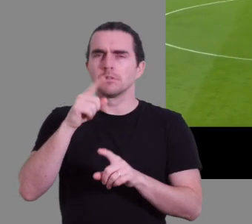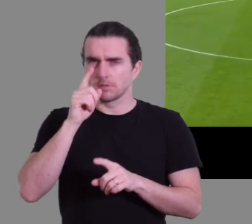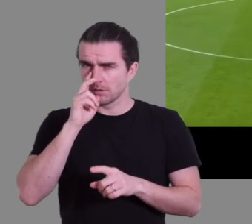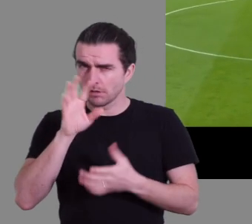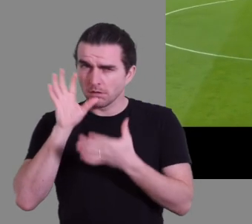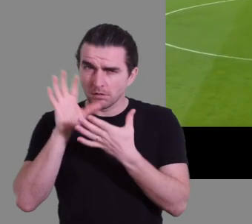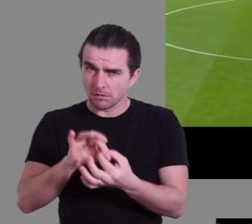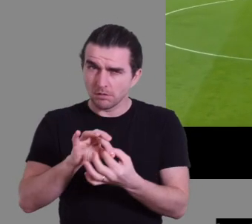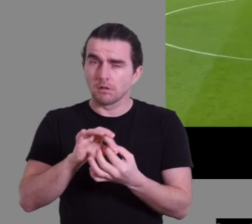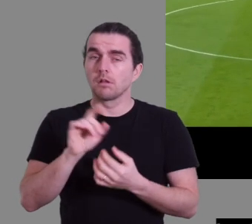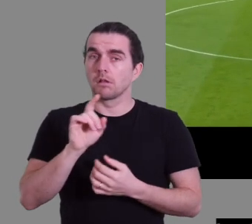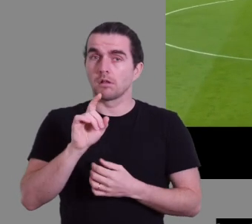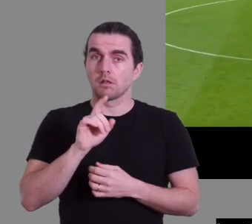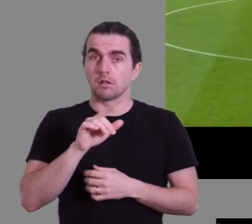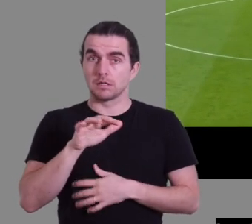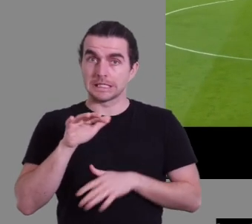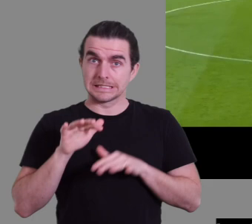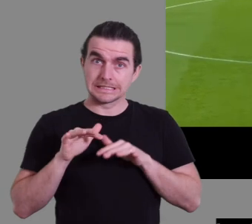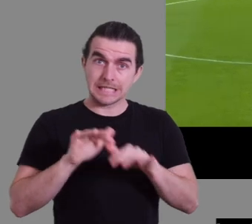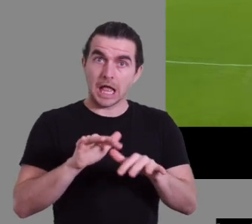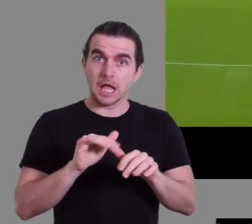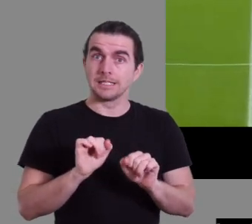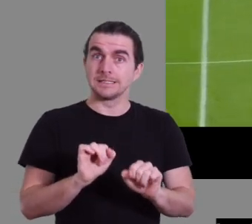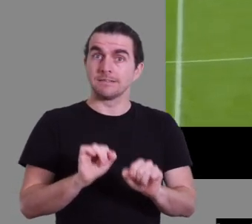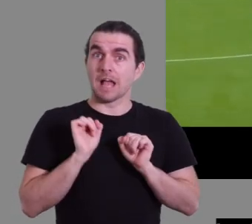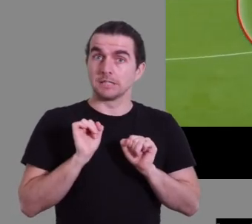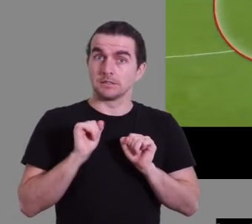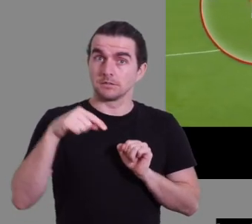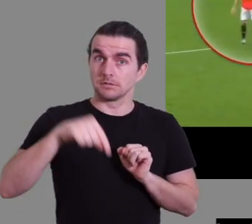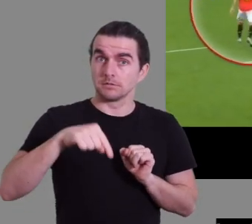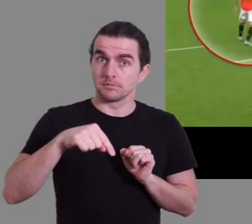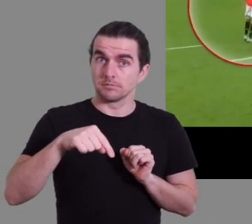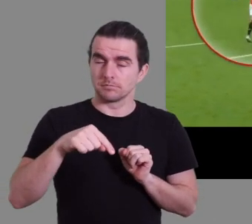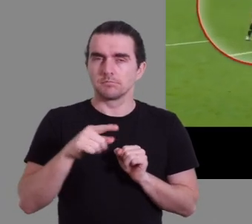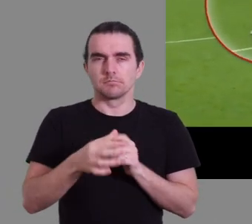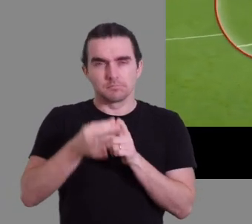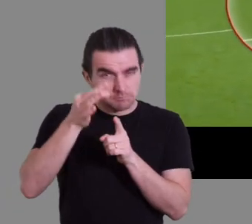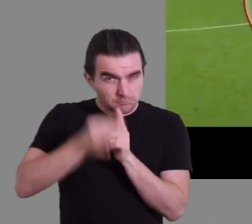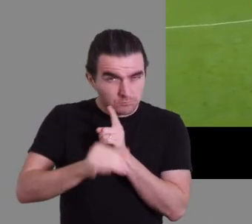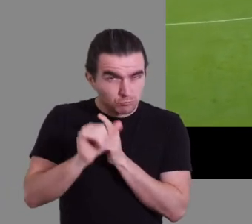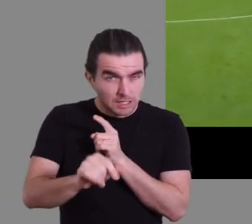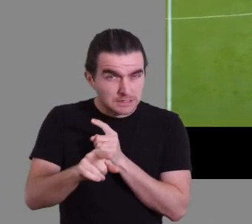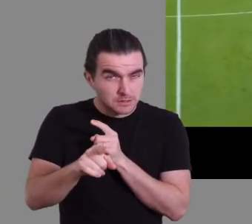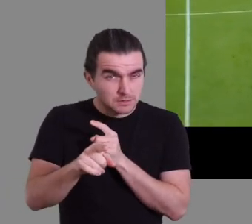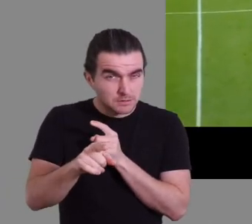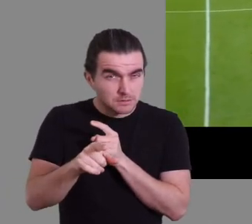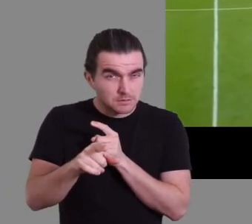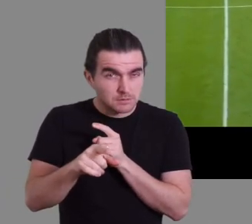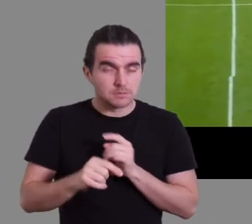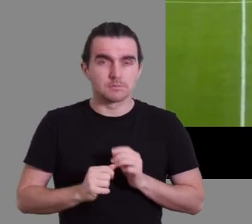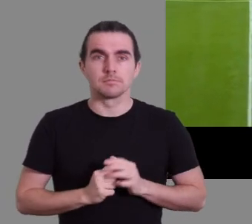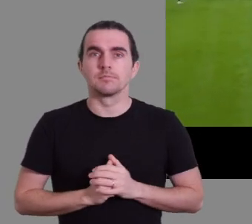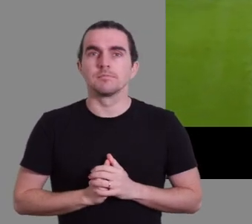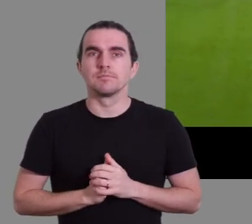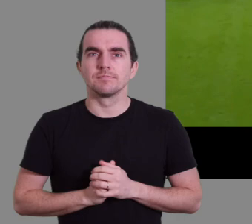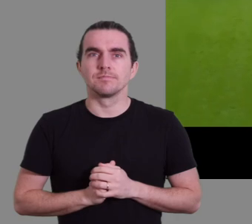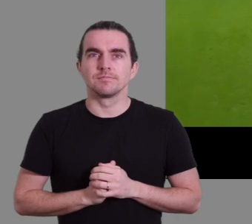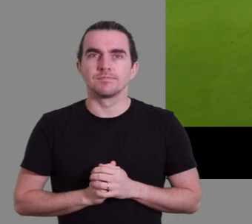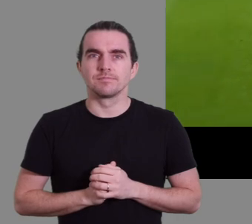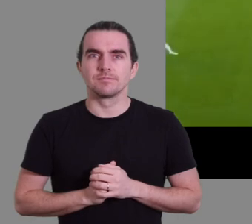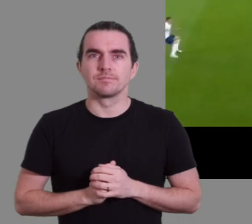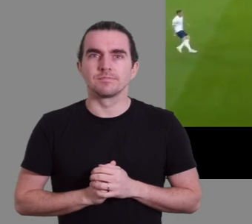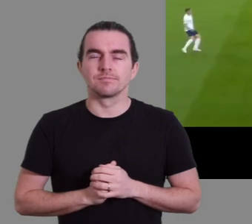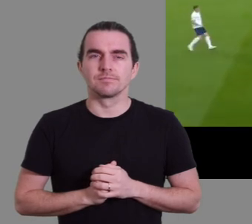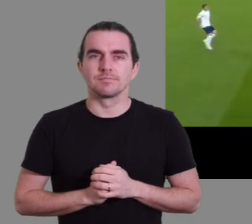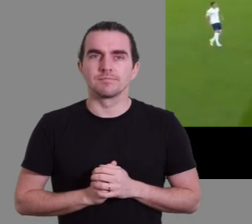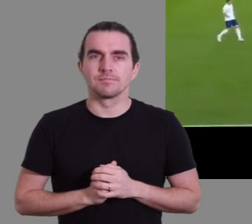apply this for both the attacker or the defender in this situation. It's that detail. It's that